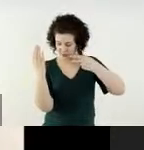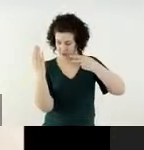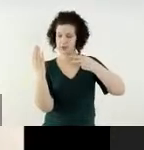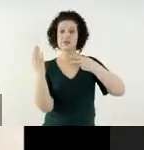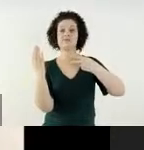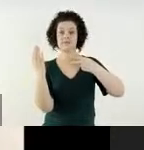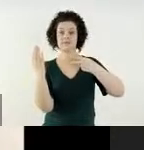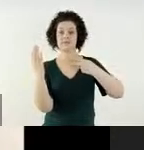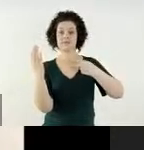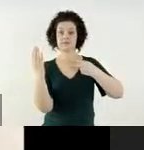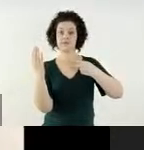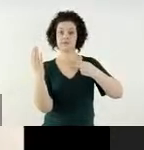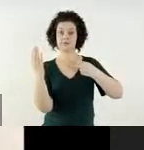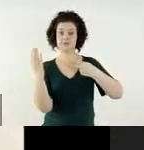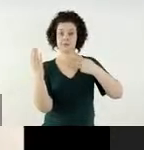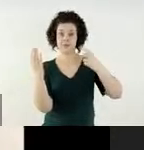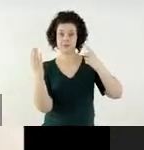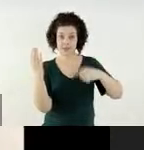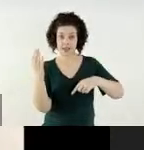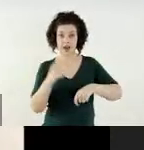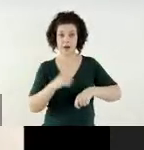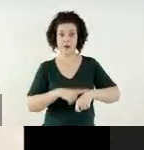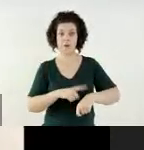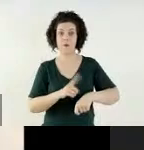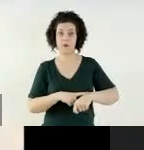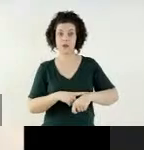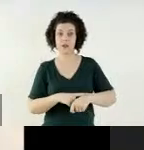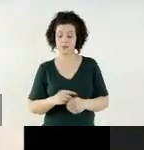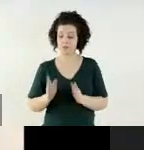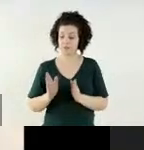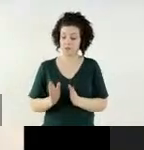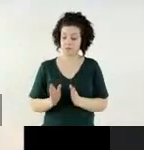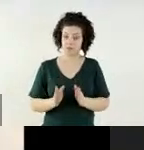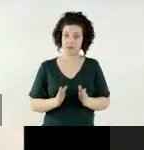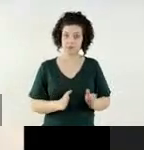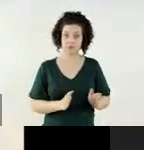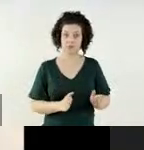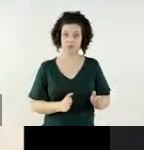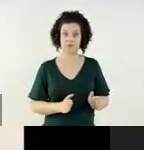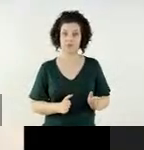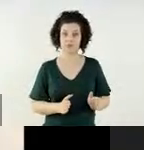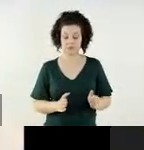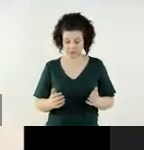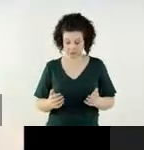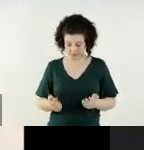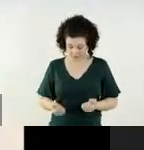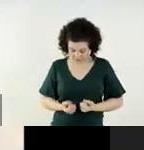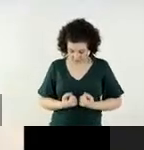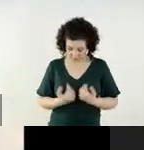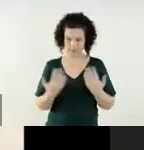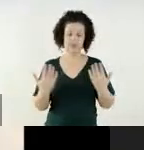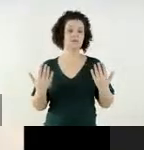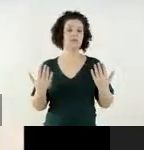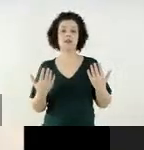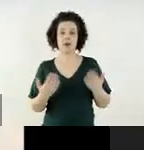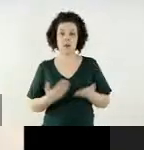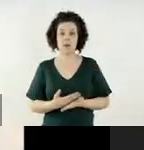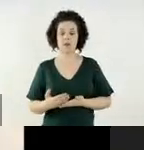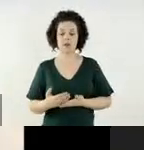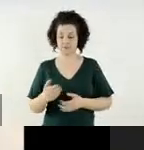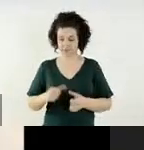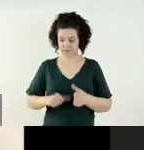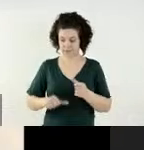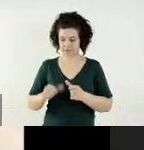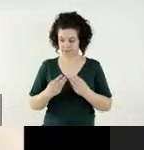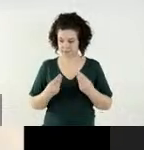moment that the qualitative self is transforming, is really at the center of everything